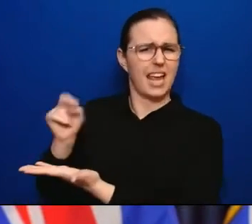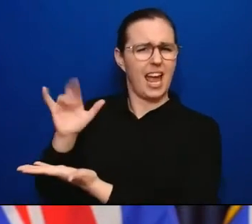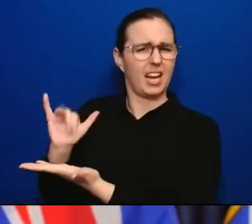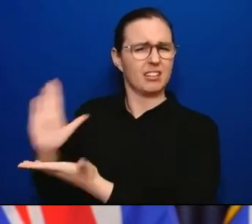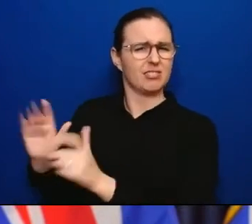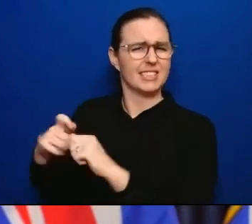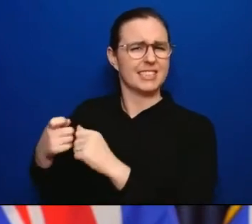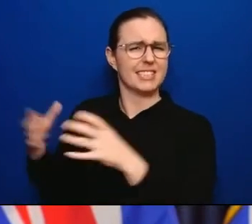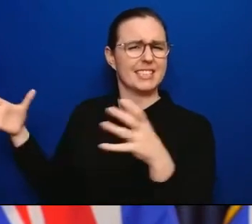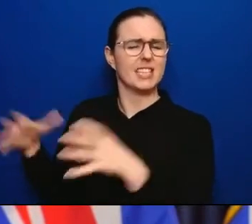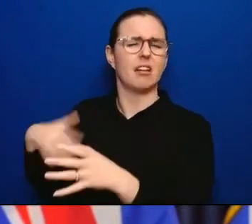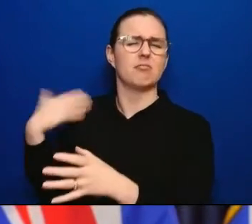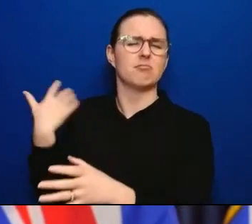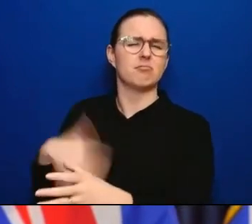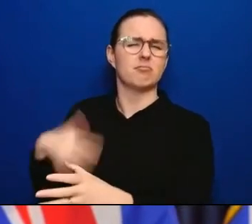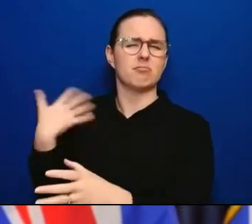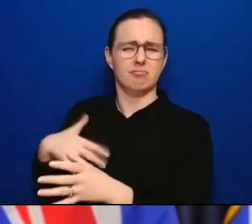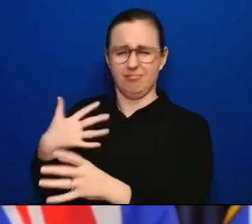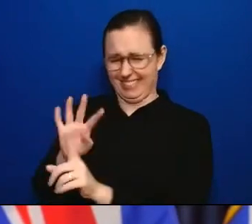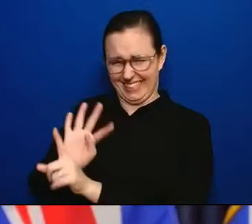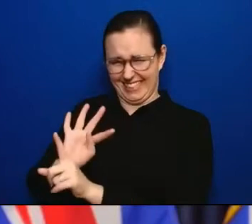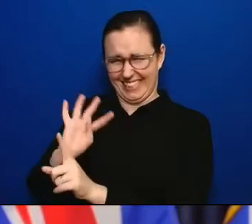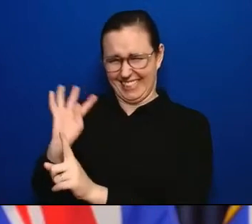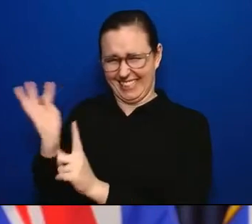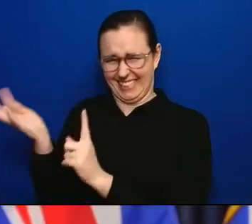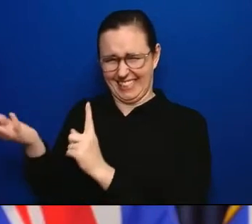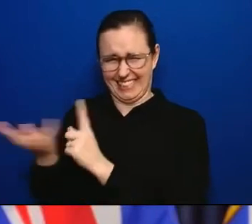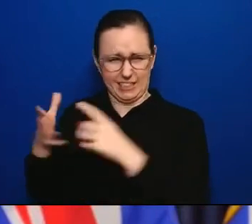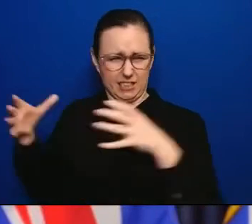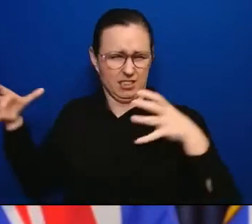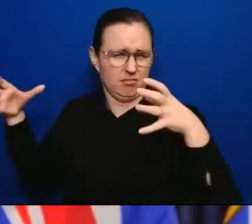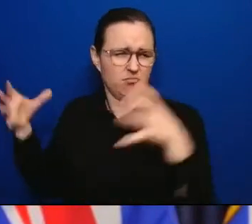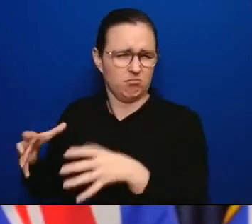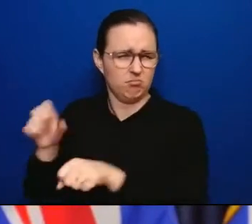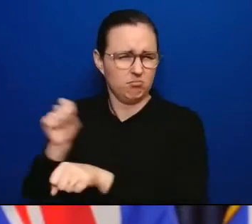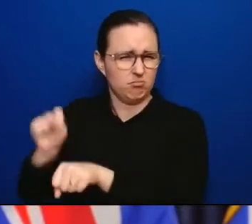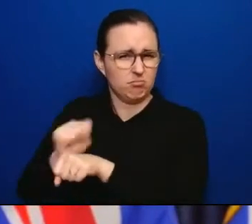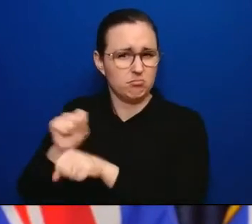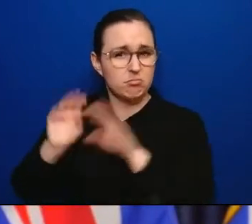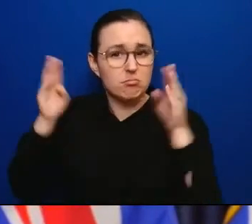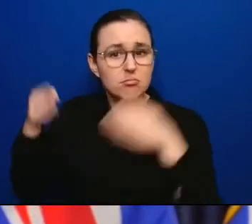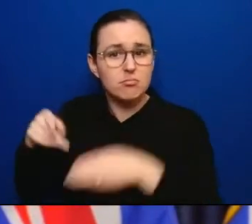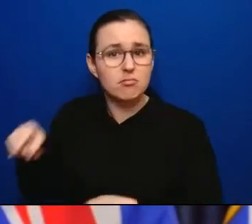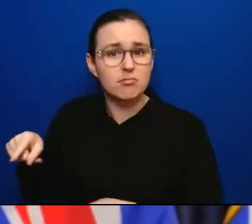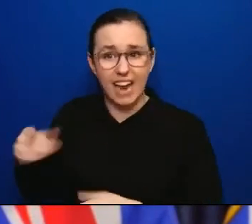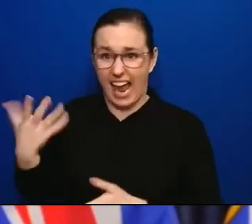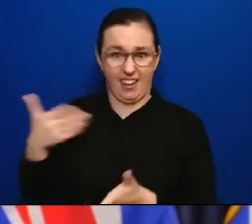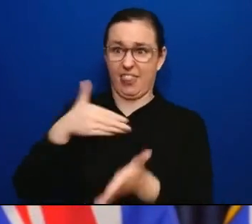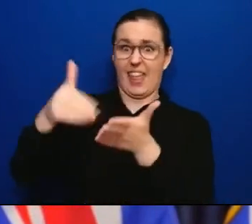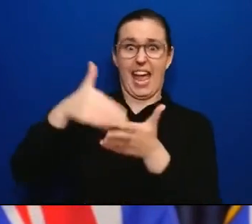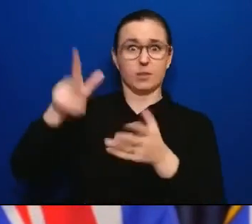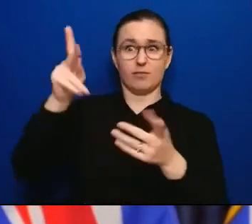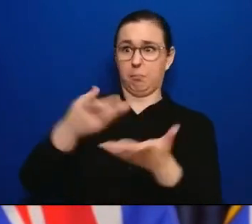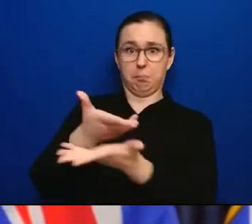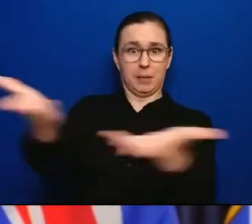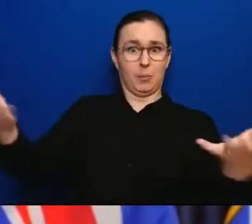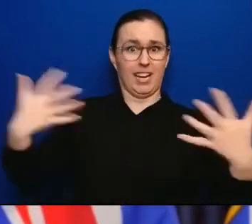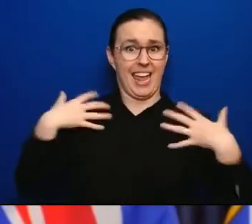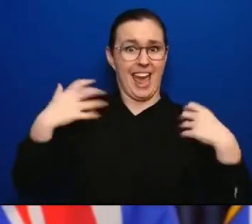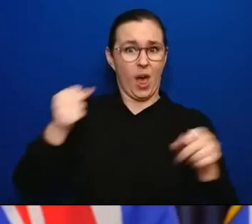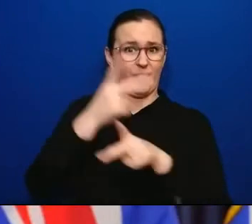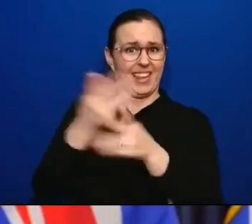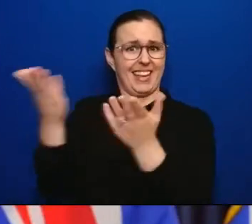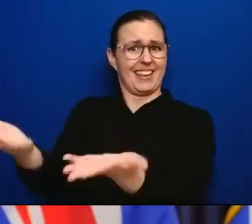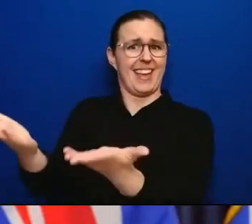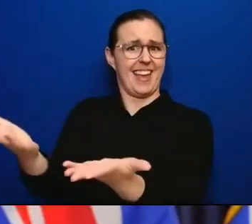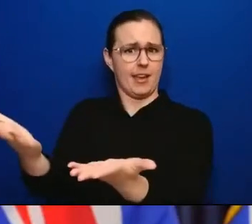of people on the public health side, and of course, hundreds of thousands of people in the healthcare system side, and all of the other people who have made these